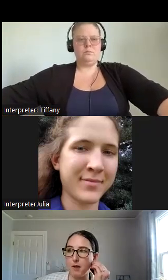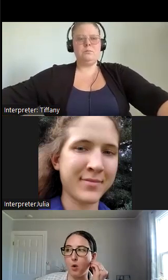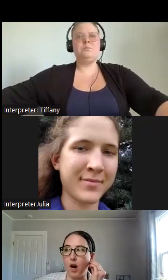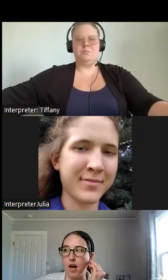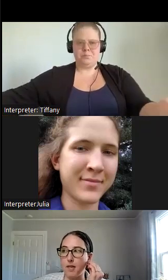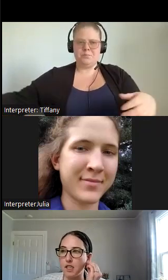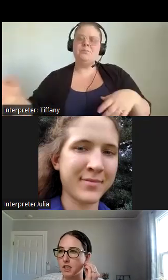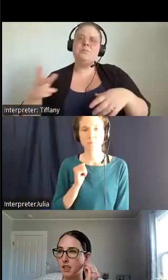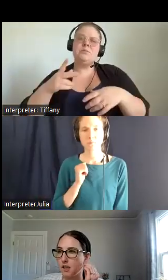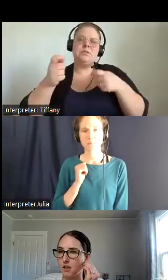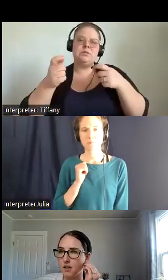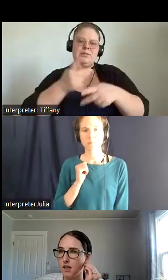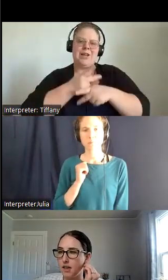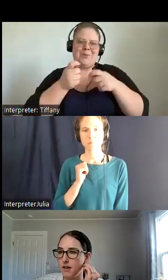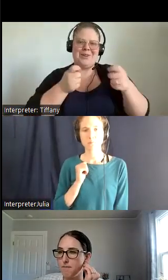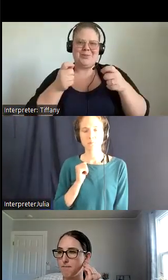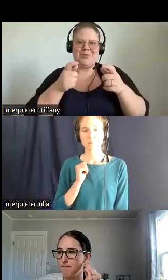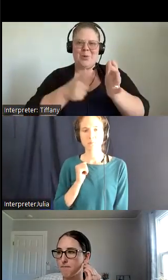Care management requirements